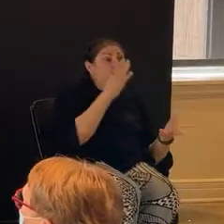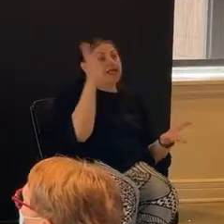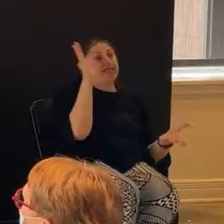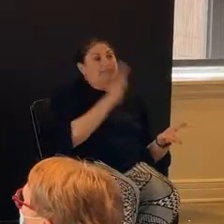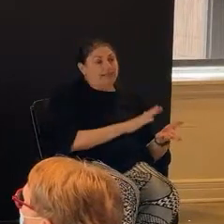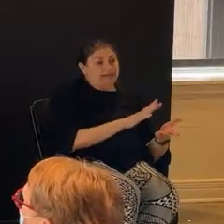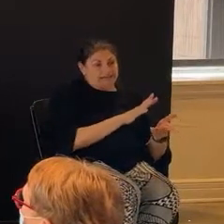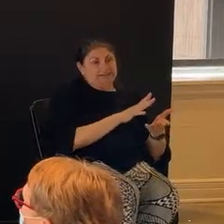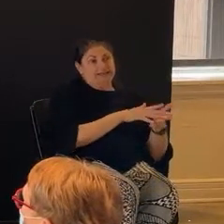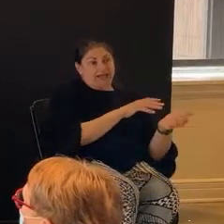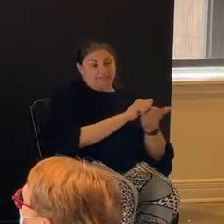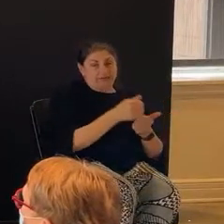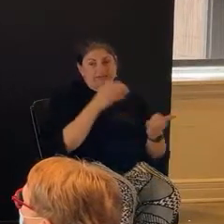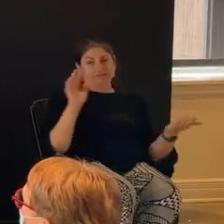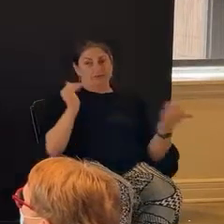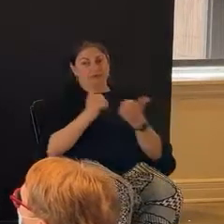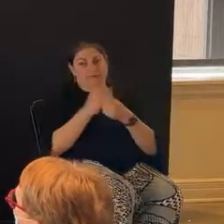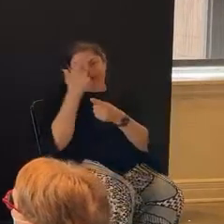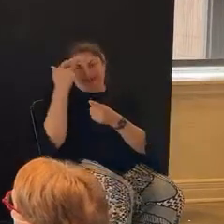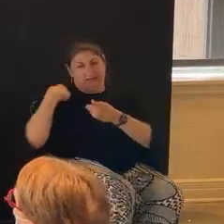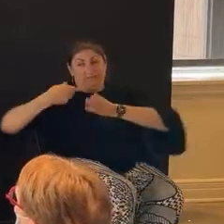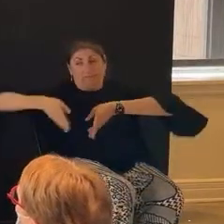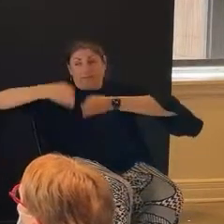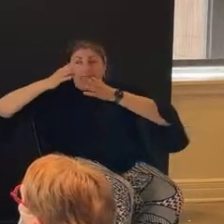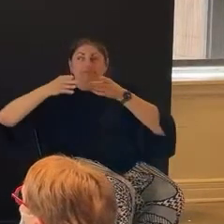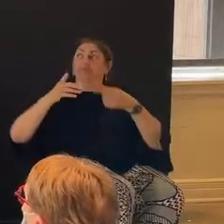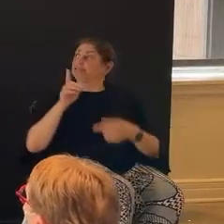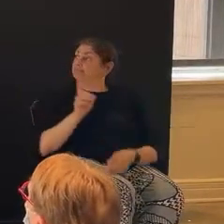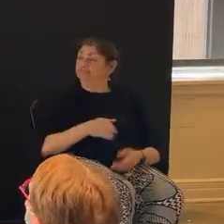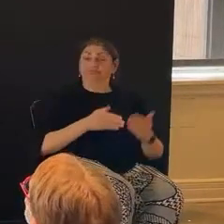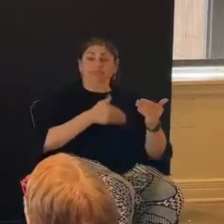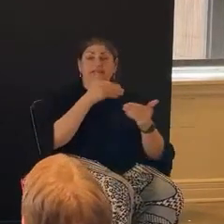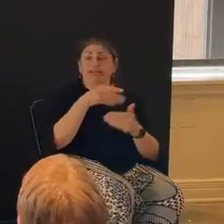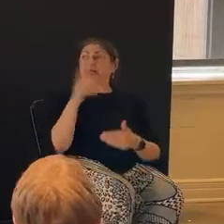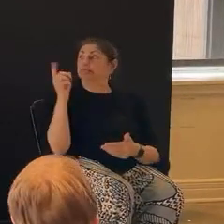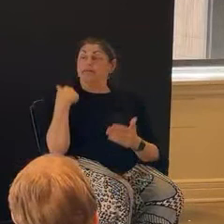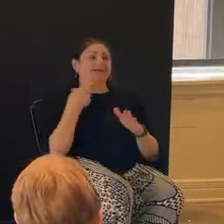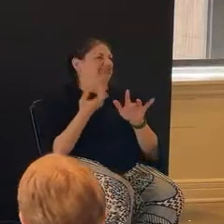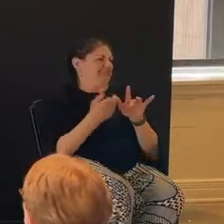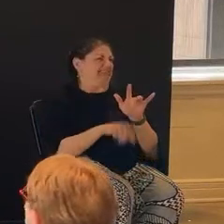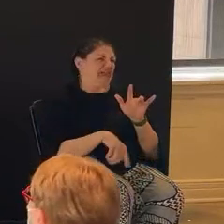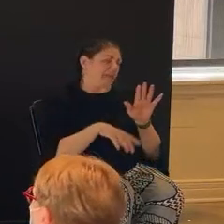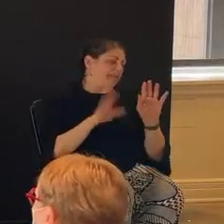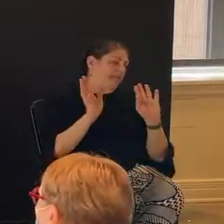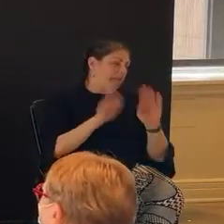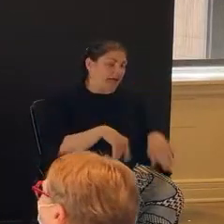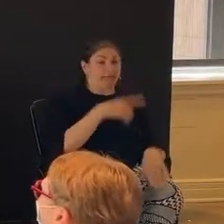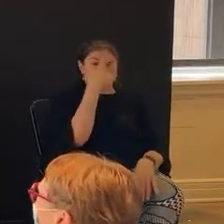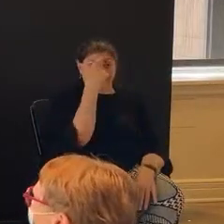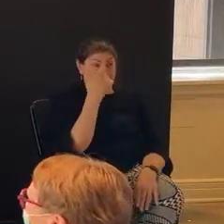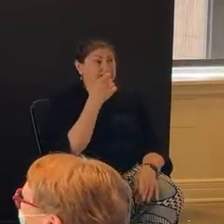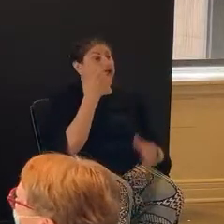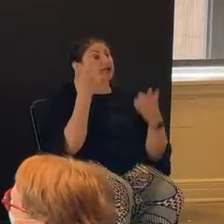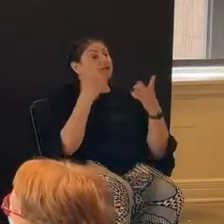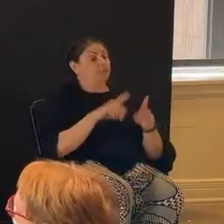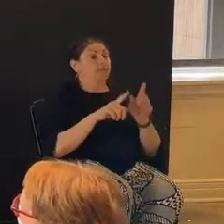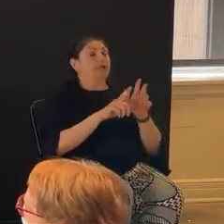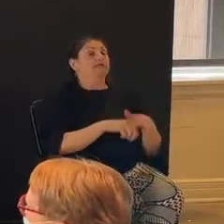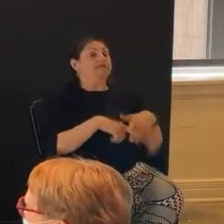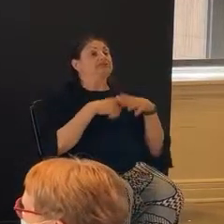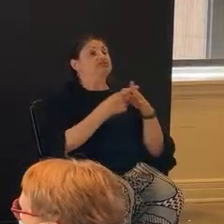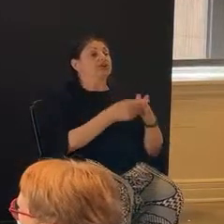bad enough out there. And then I'm just going to skip over this because, you know, you start seeing